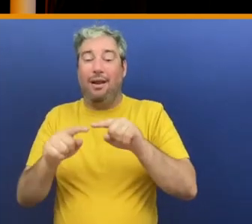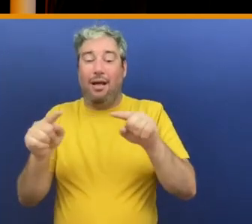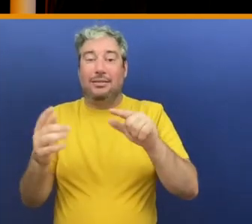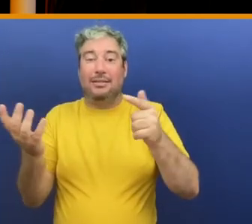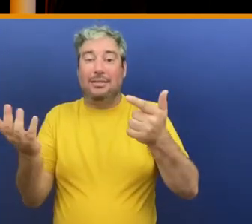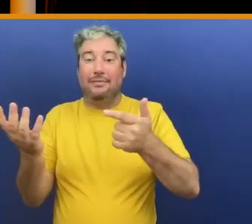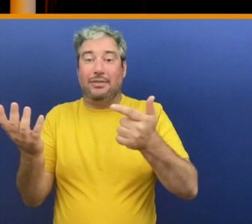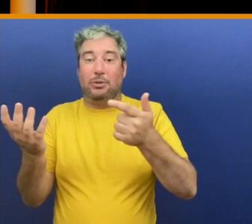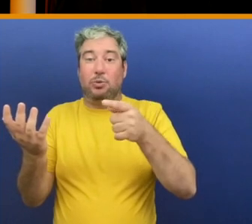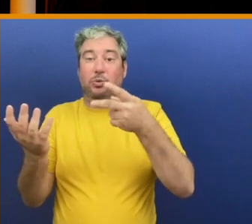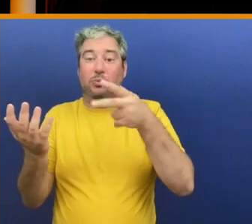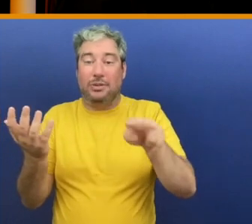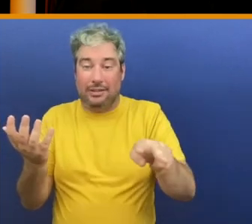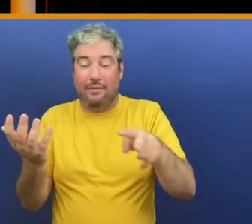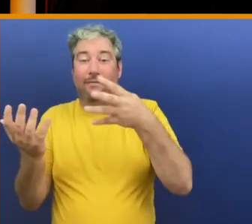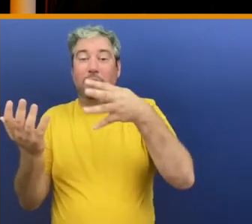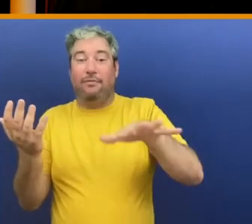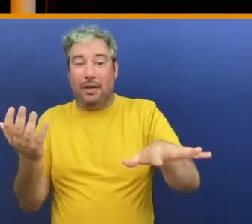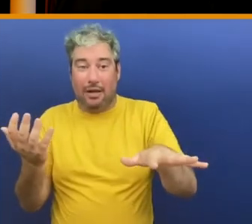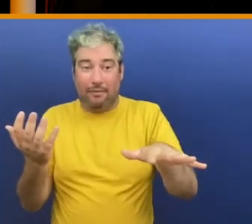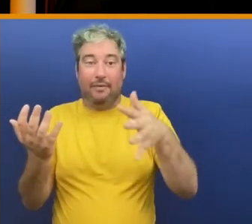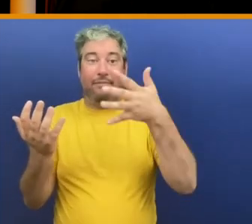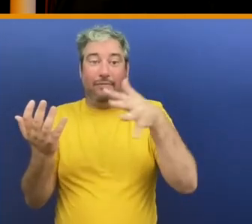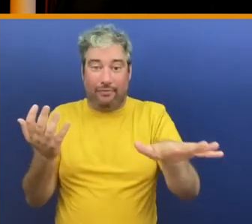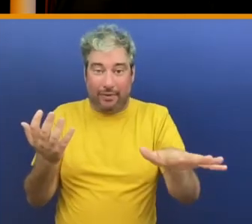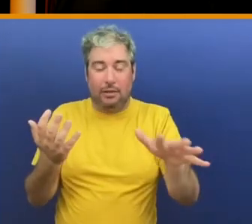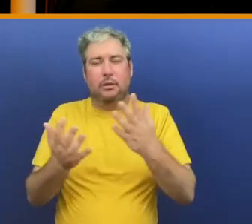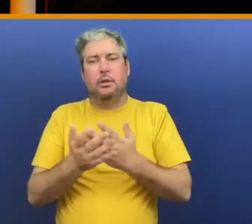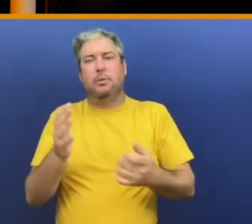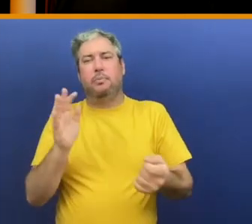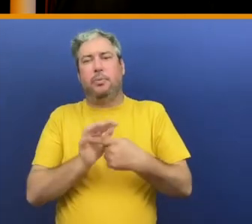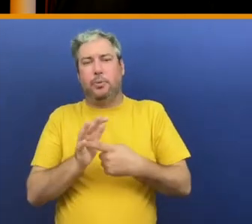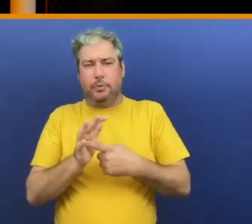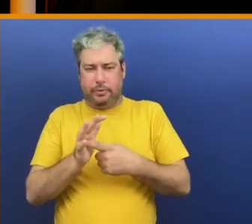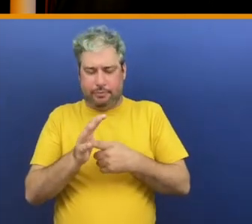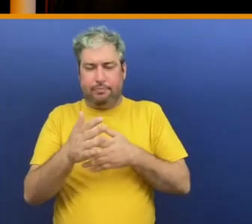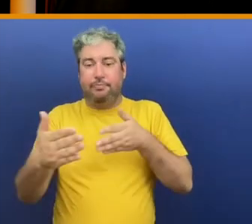oppression, and in progressing human rights and labour and environmental standards globally.